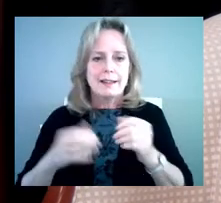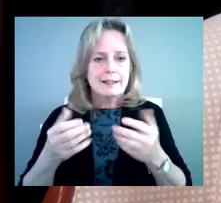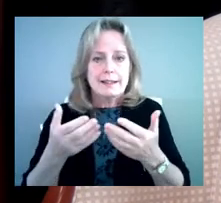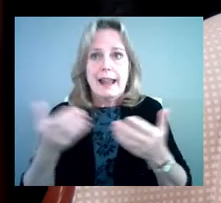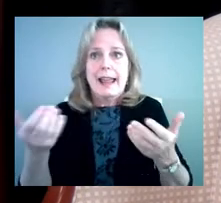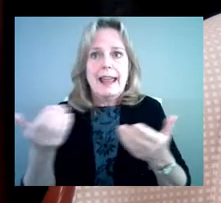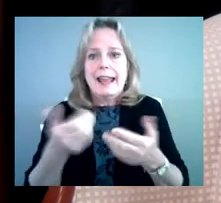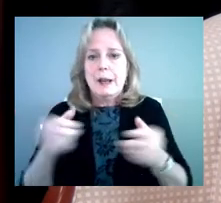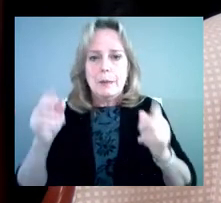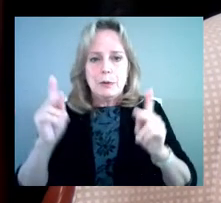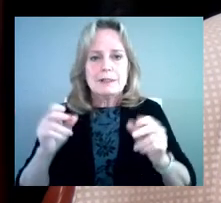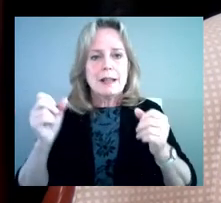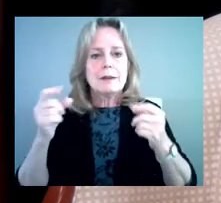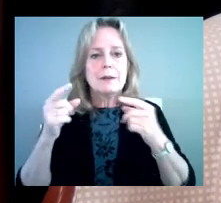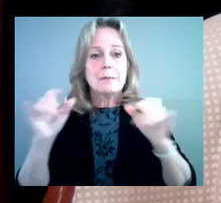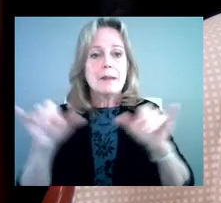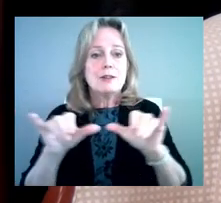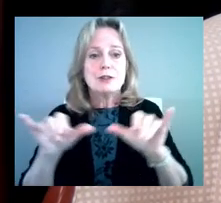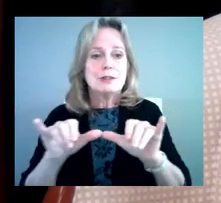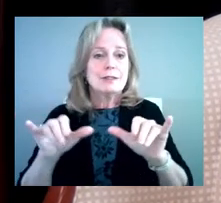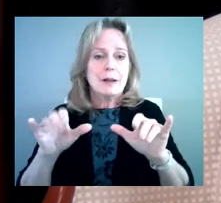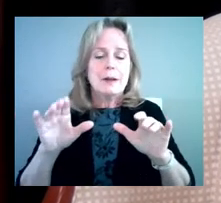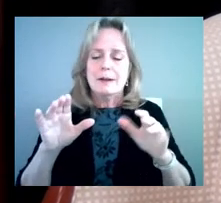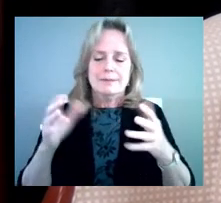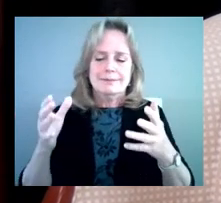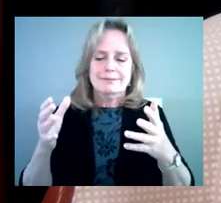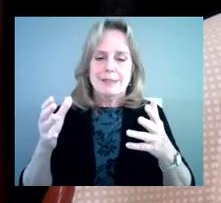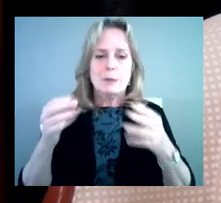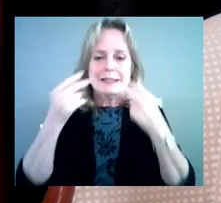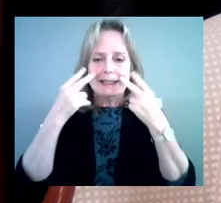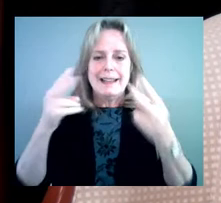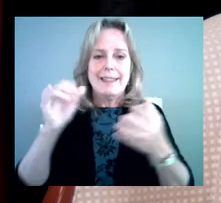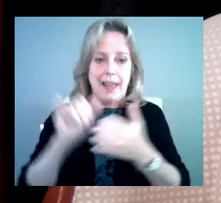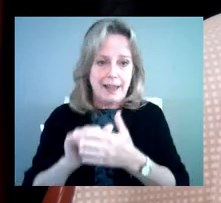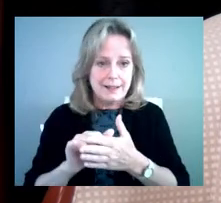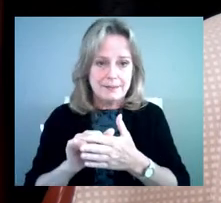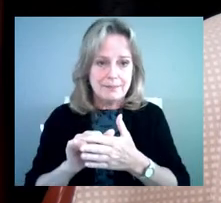even the most prestigious prize, and we're seeing that